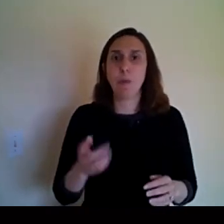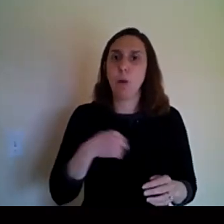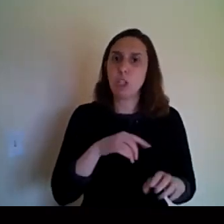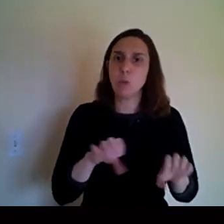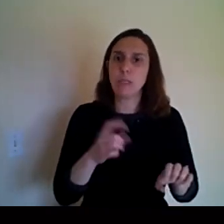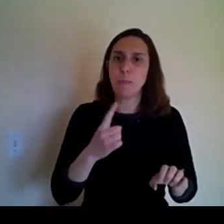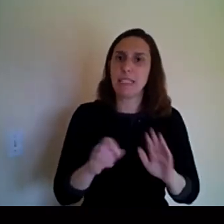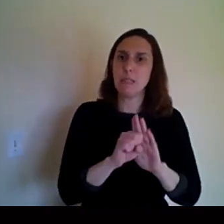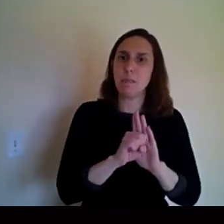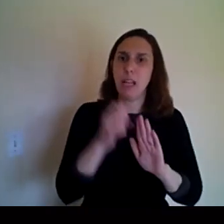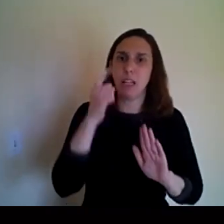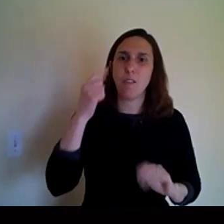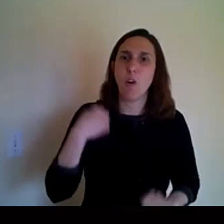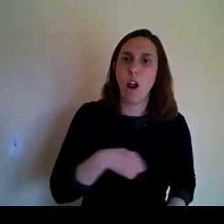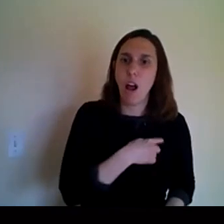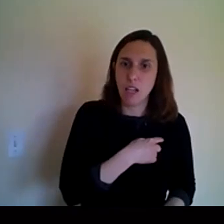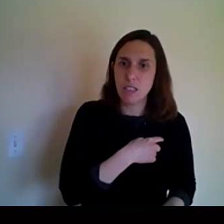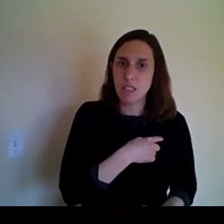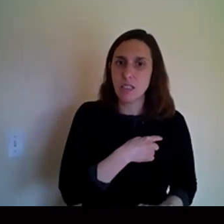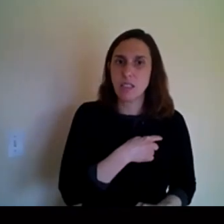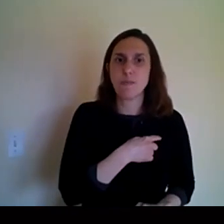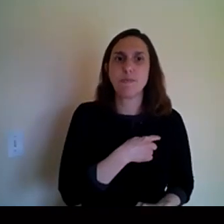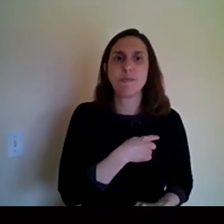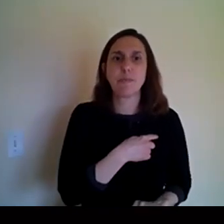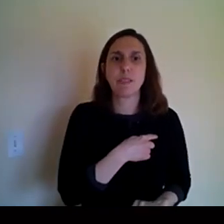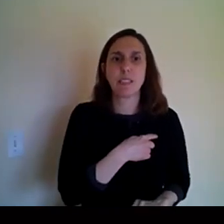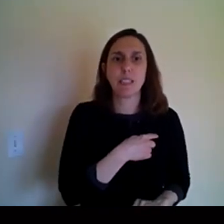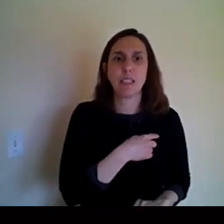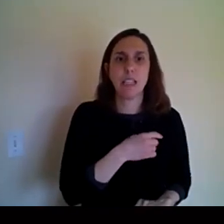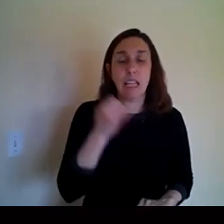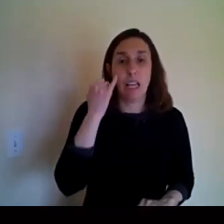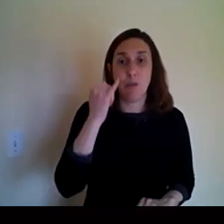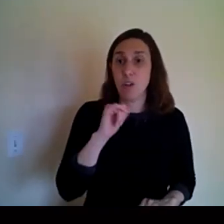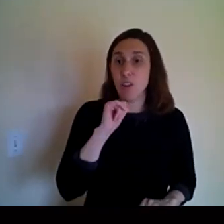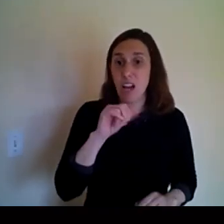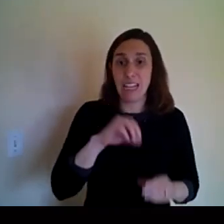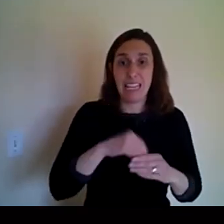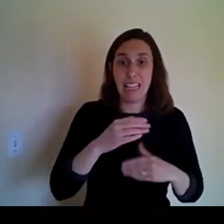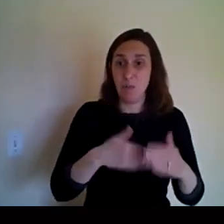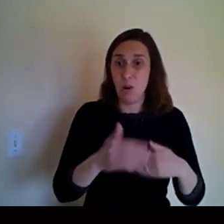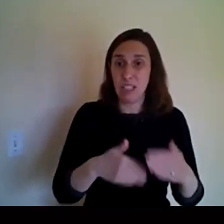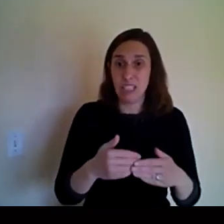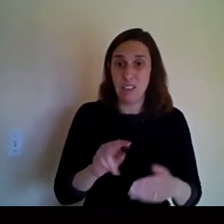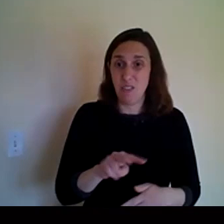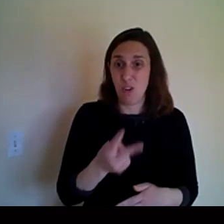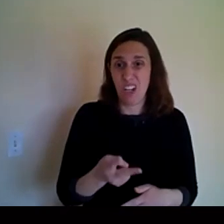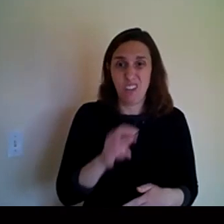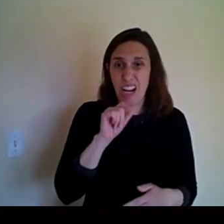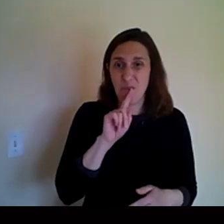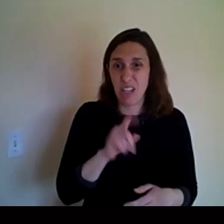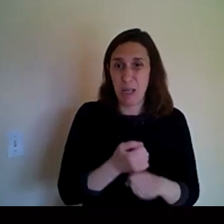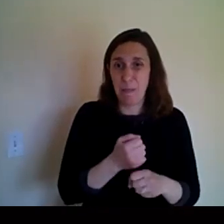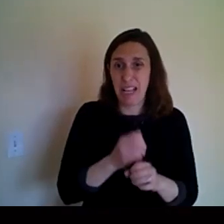us that if we weren't in the process of inverting, it doesn't make much mathematical sense, the swapping